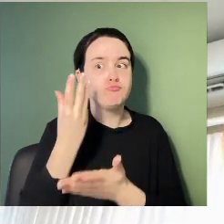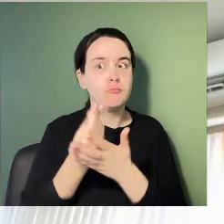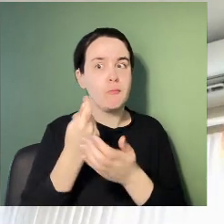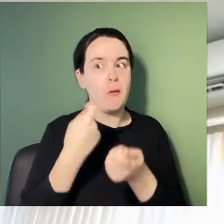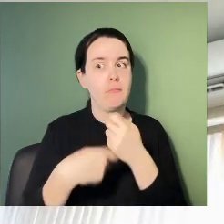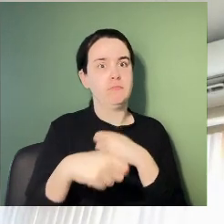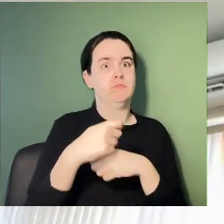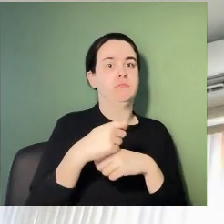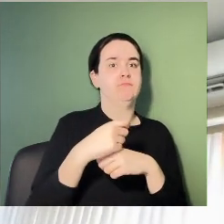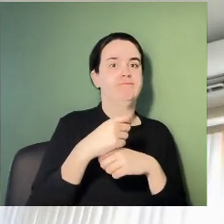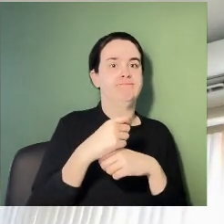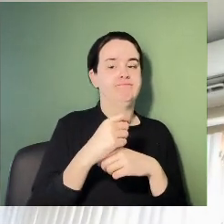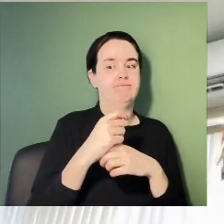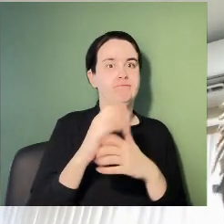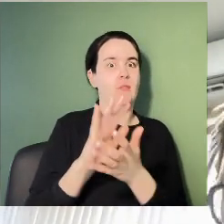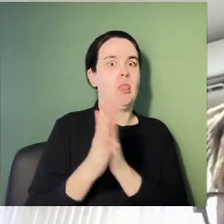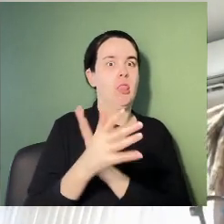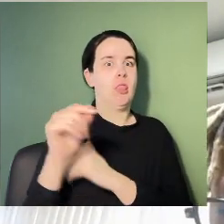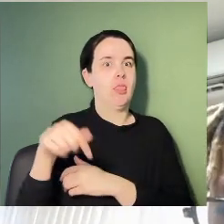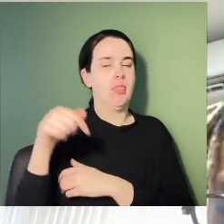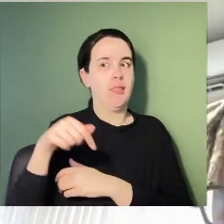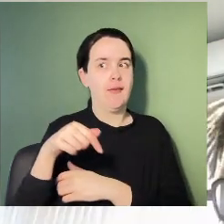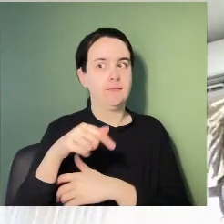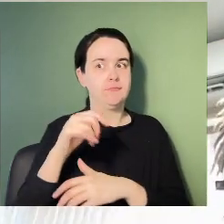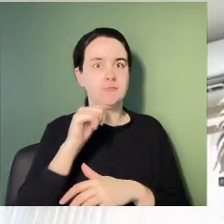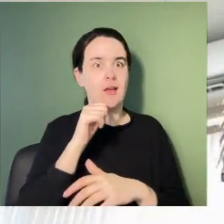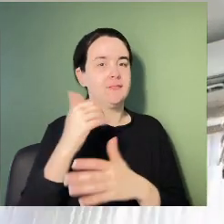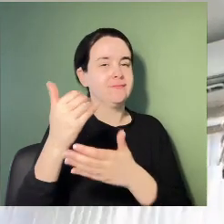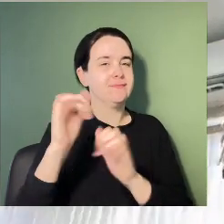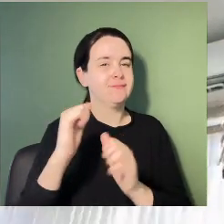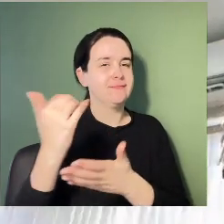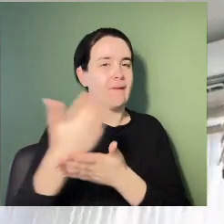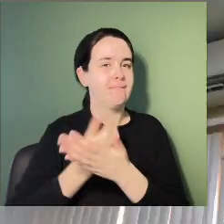just curious to know from Robin and